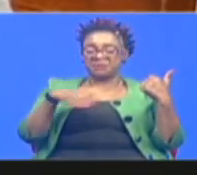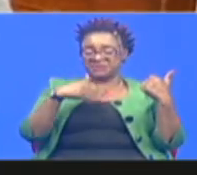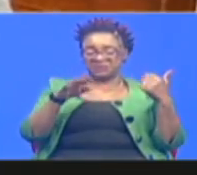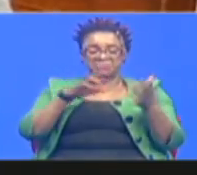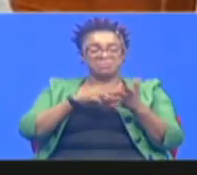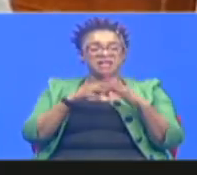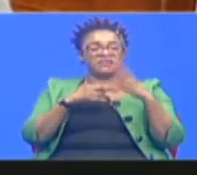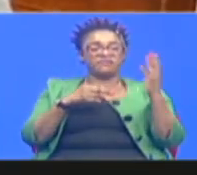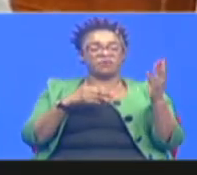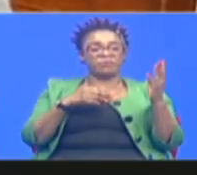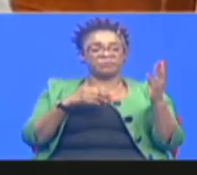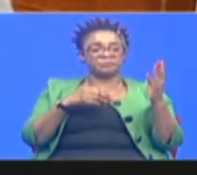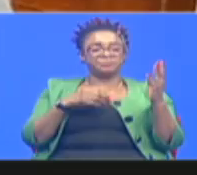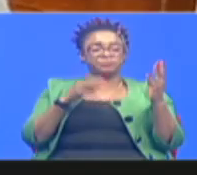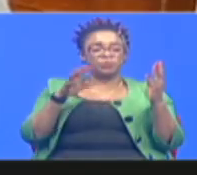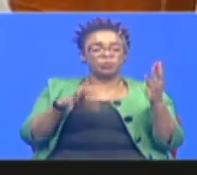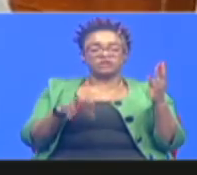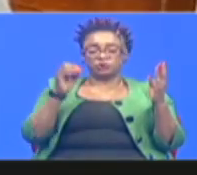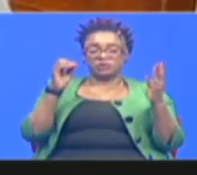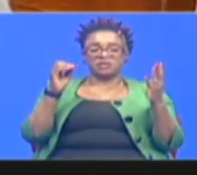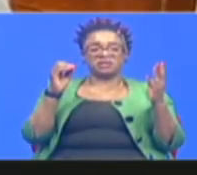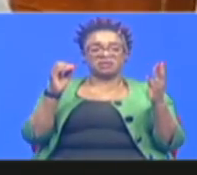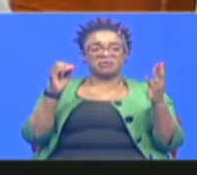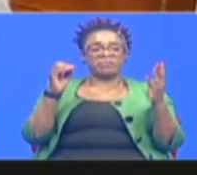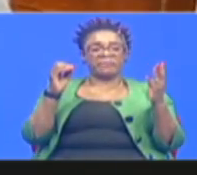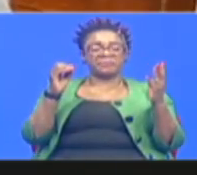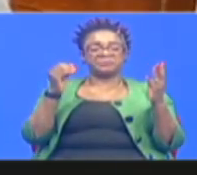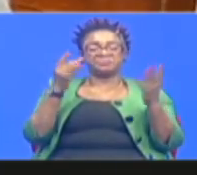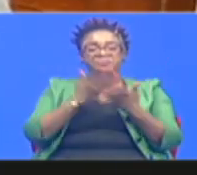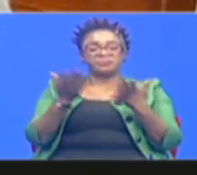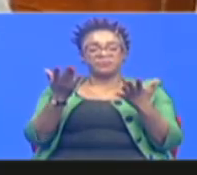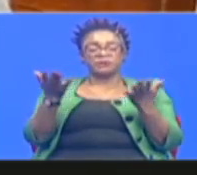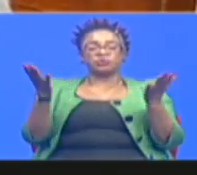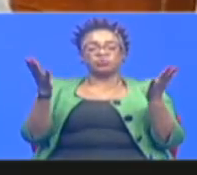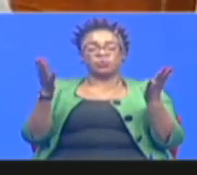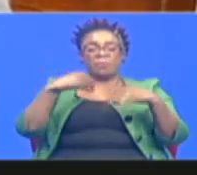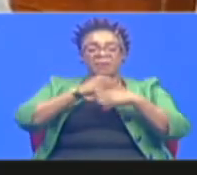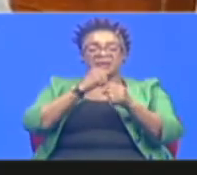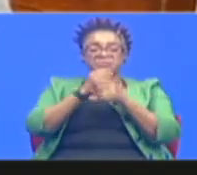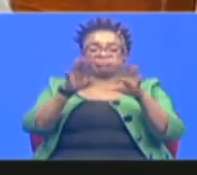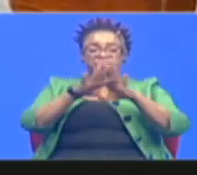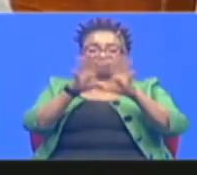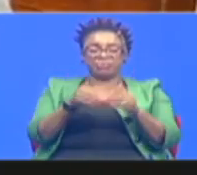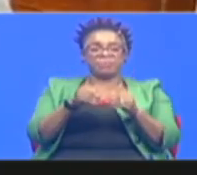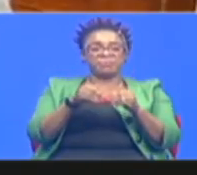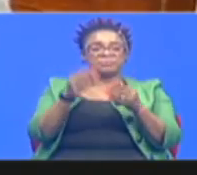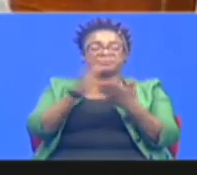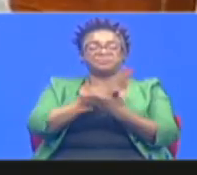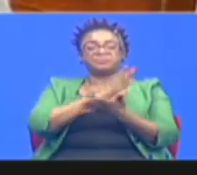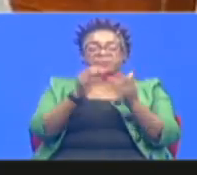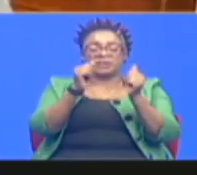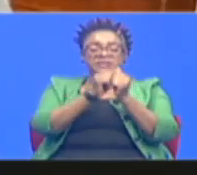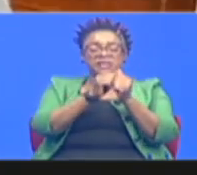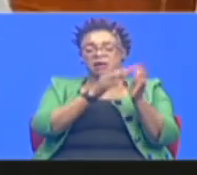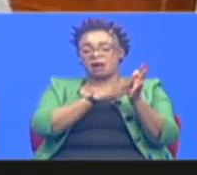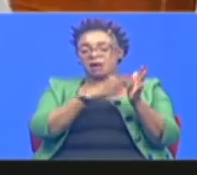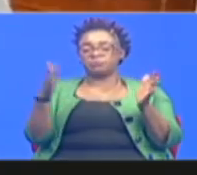took a step to collapse the department that we were having from 10 to 7.